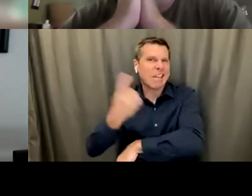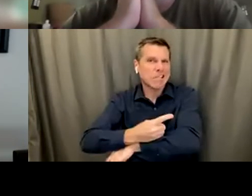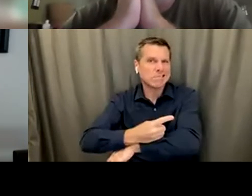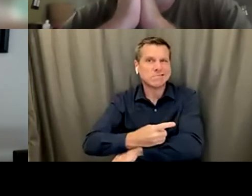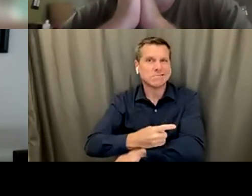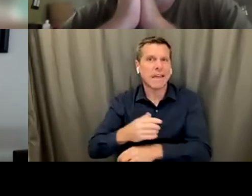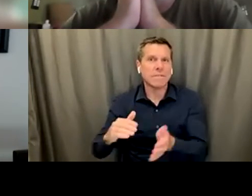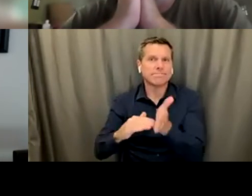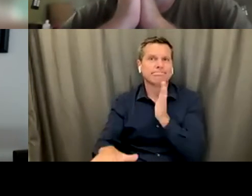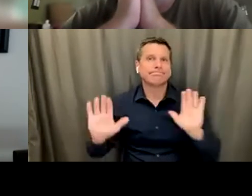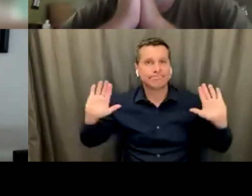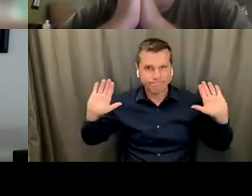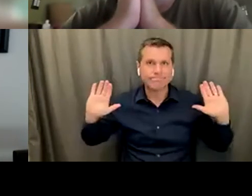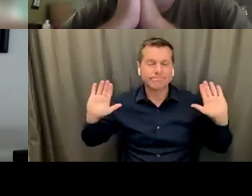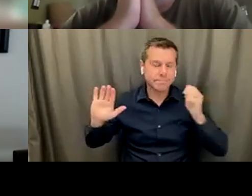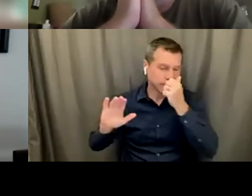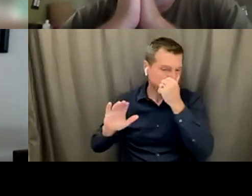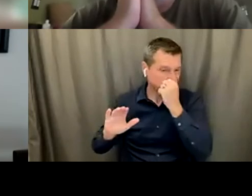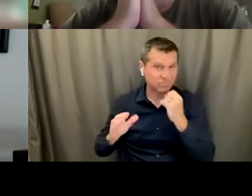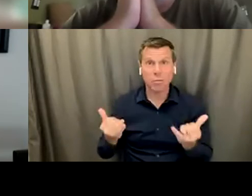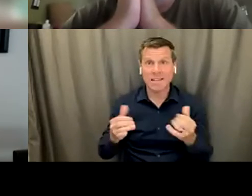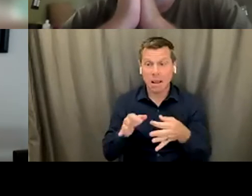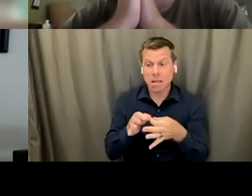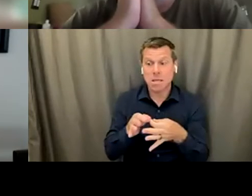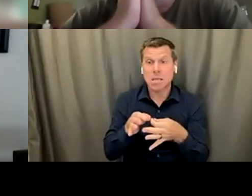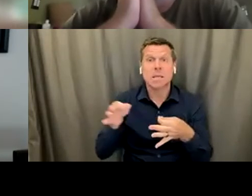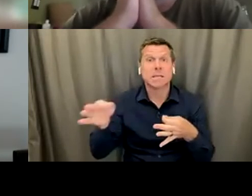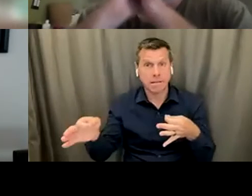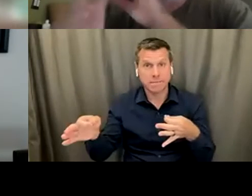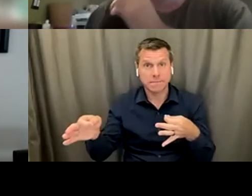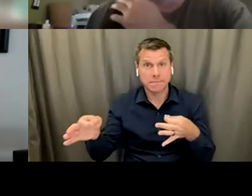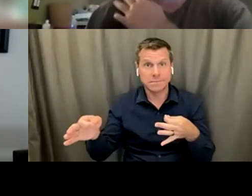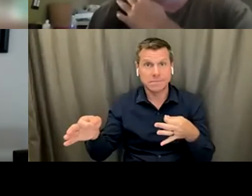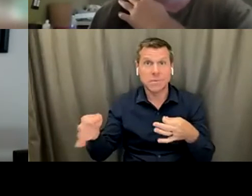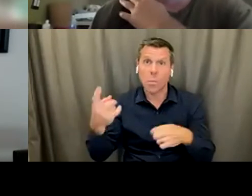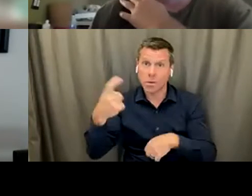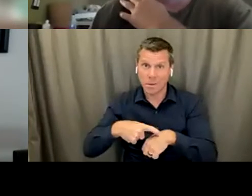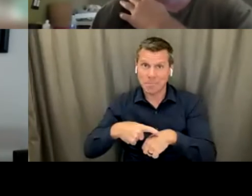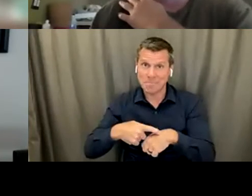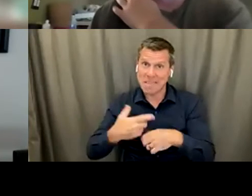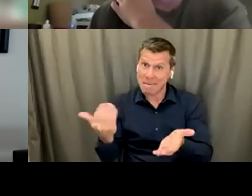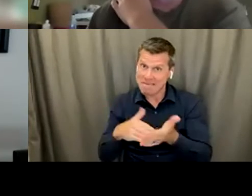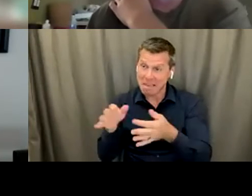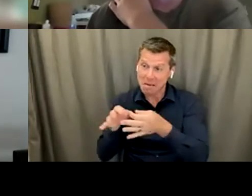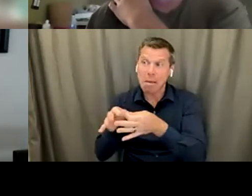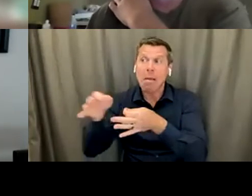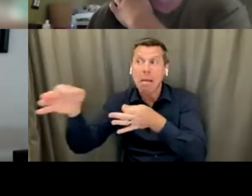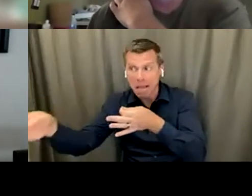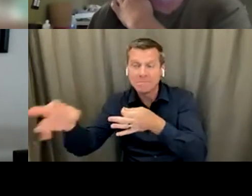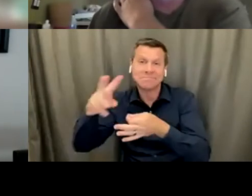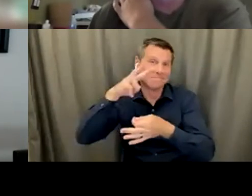least for now, and they've already extended it once, so perhaps it'll be extended again. I just don't know. Mm-hmm. Great question,